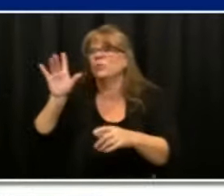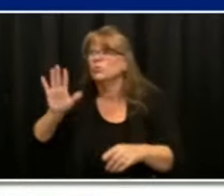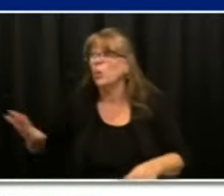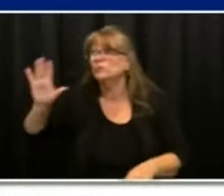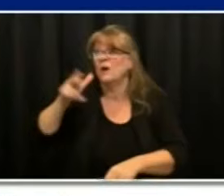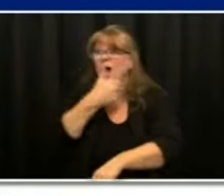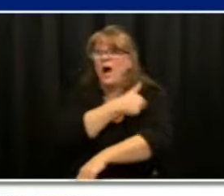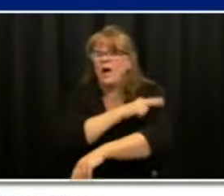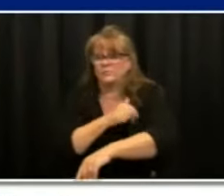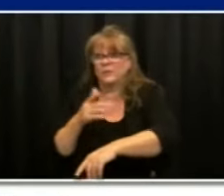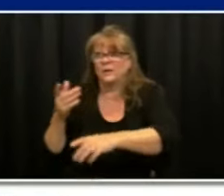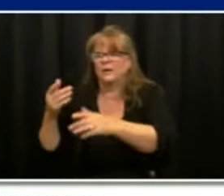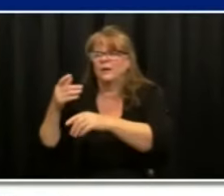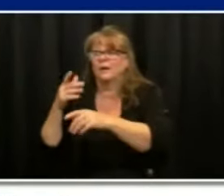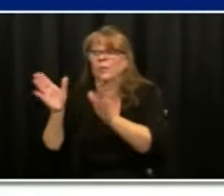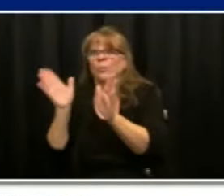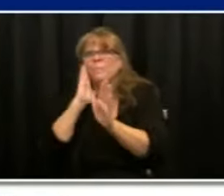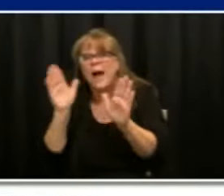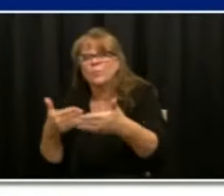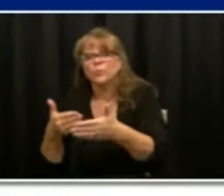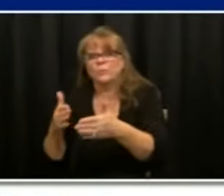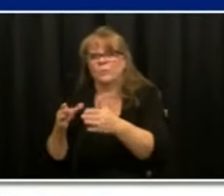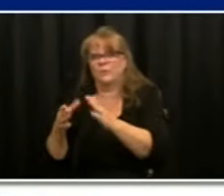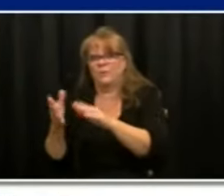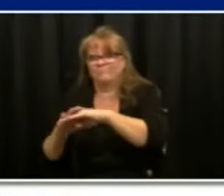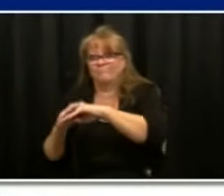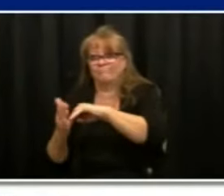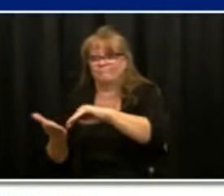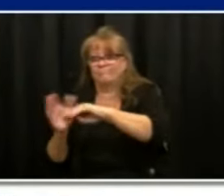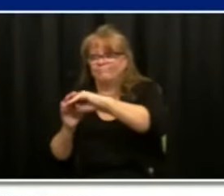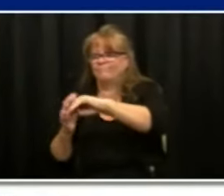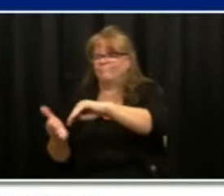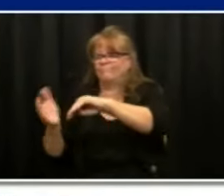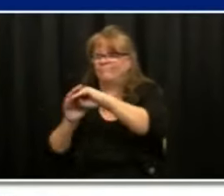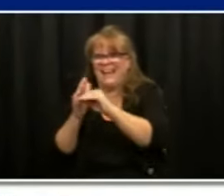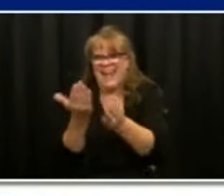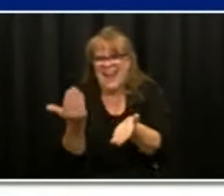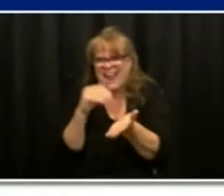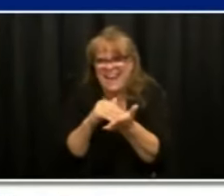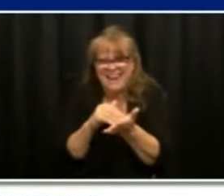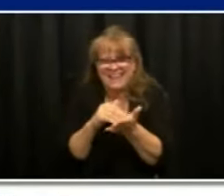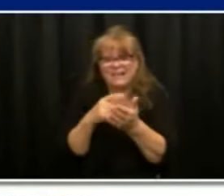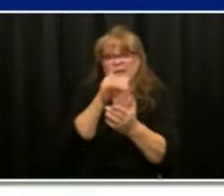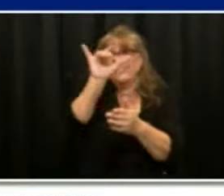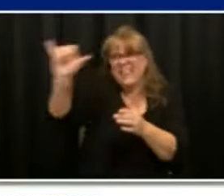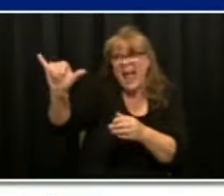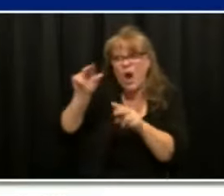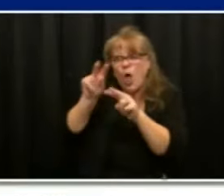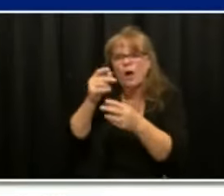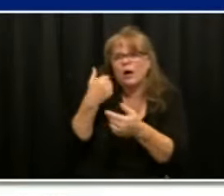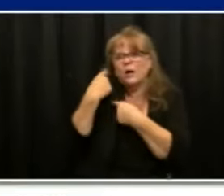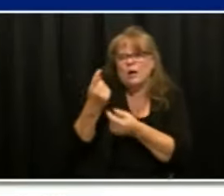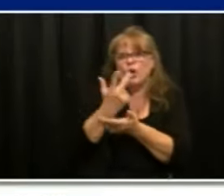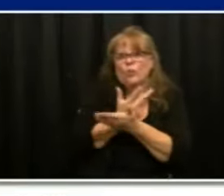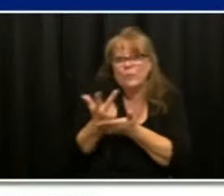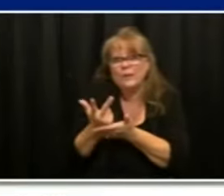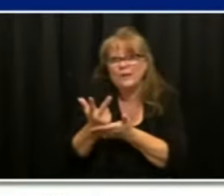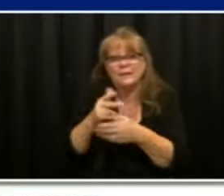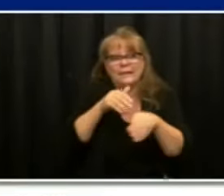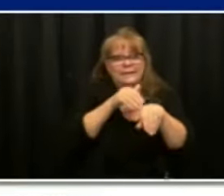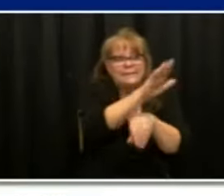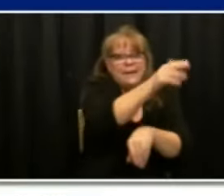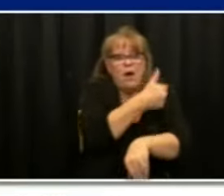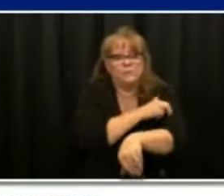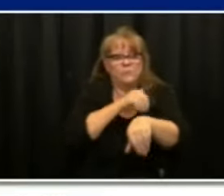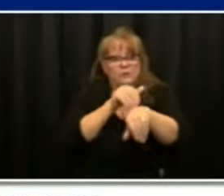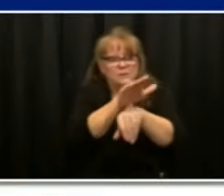week. What I've highlighted here for you is that in the last 3 weeks, we have seen hospital admissions growing at a faster and